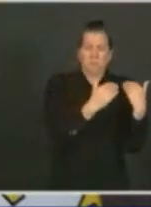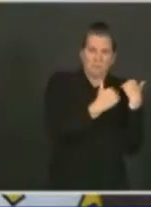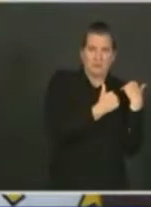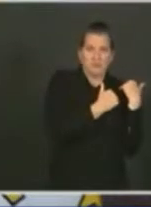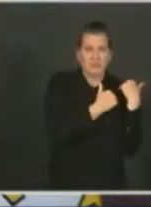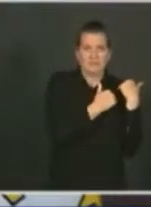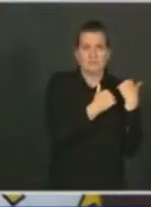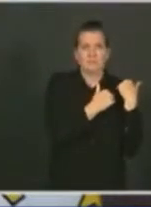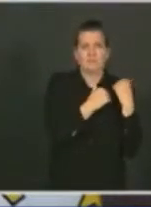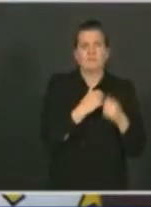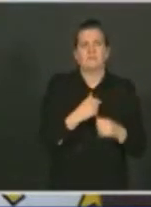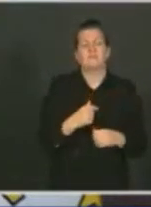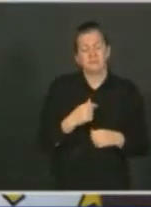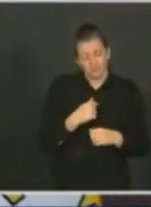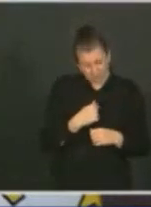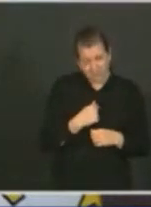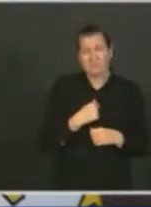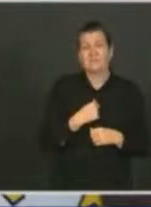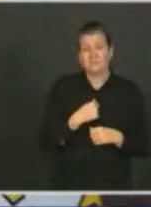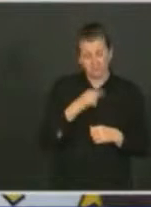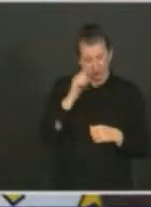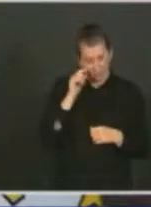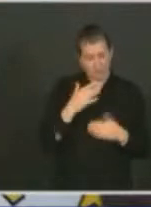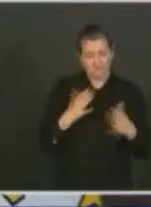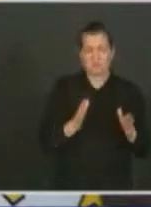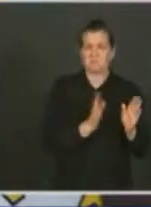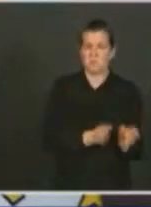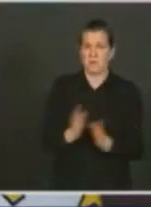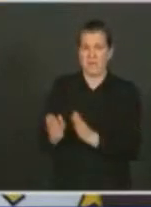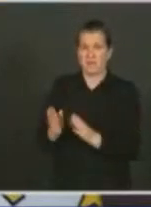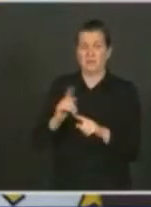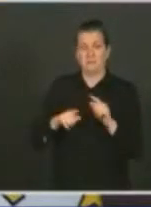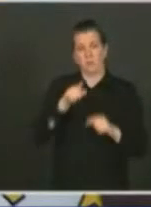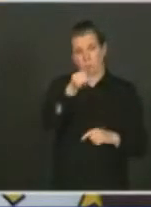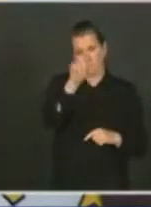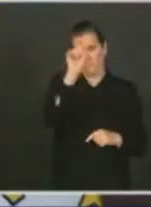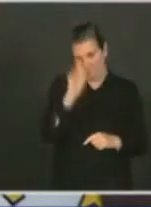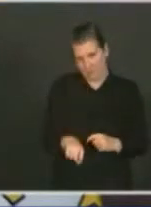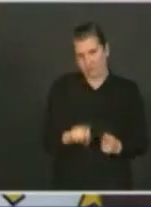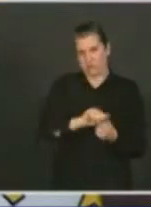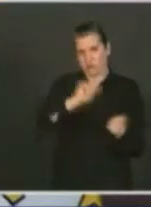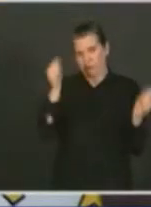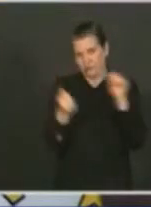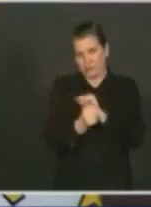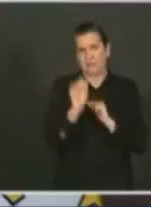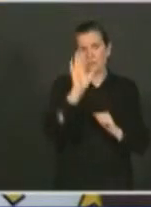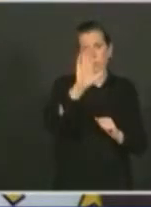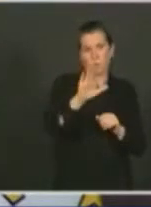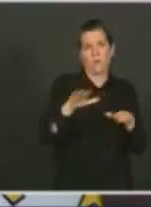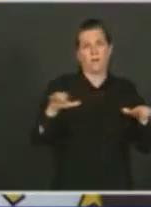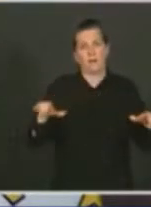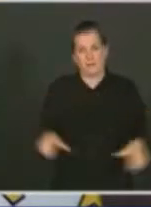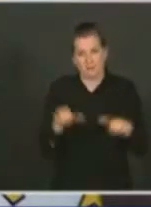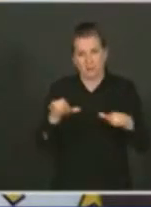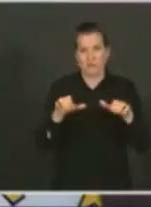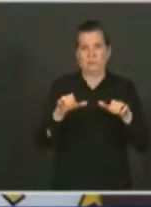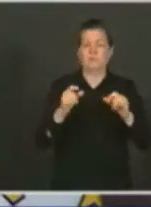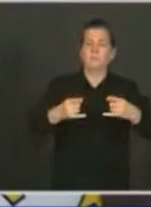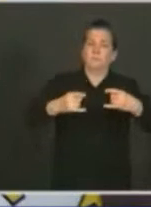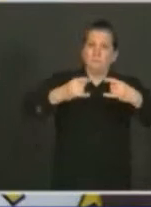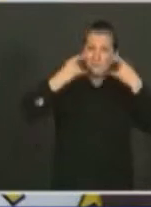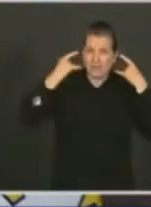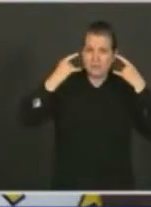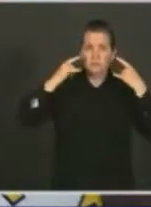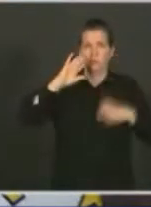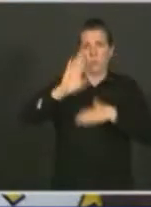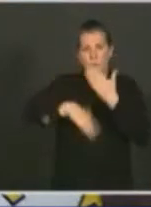prepared to do this if our state needs us to. Our team, who's been battling this pandemic on the front lines for months, is prepared to do